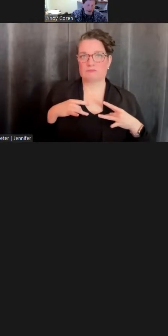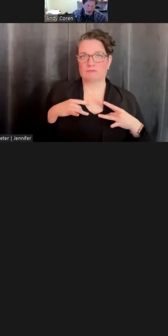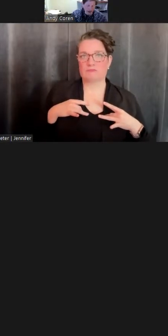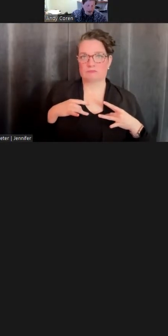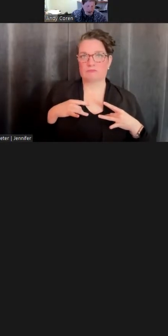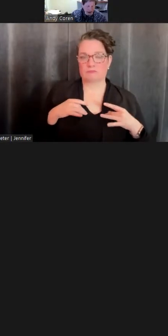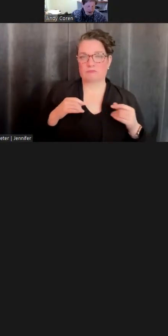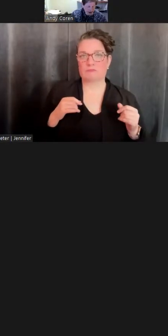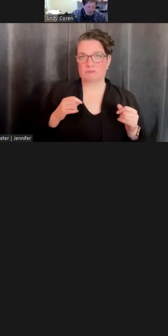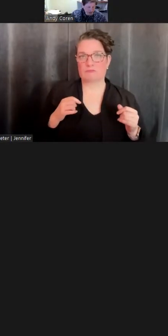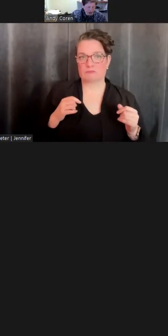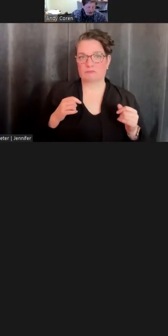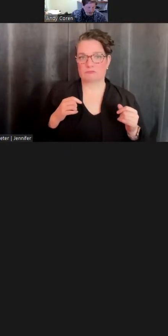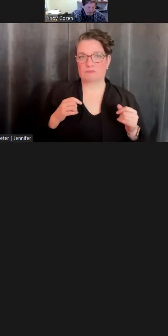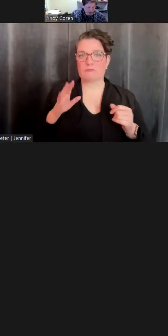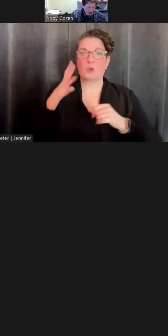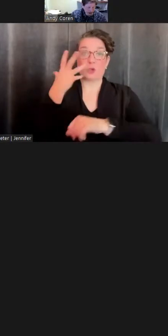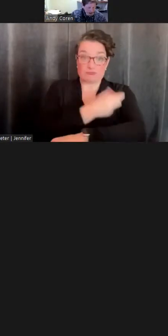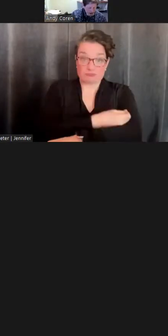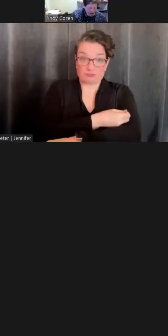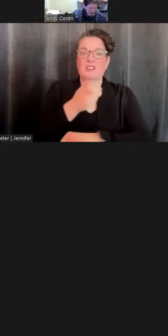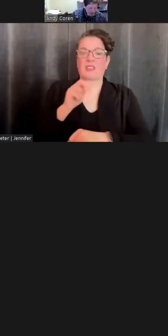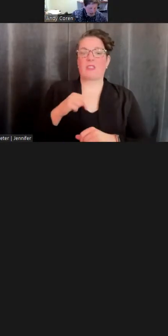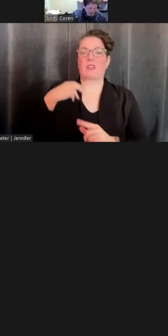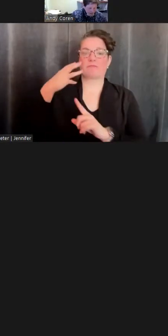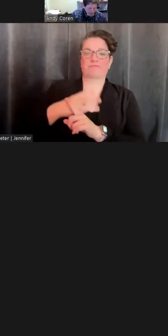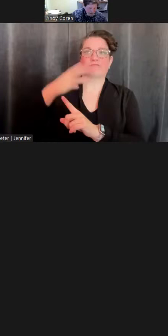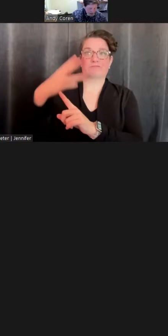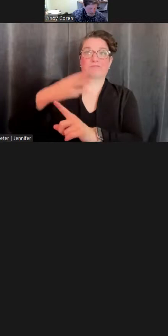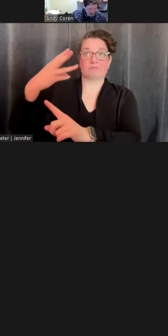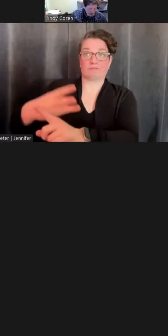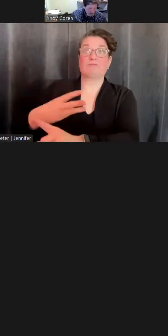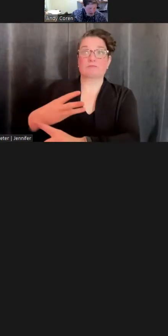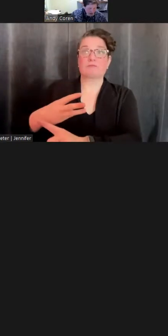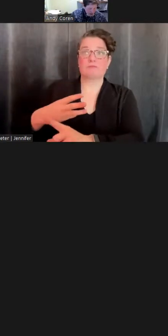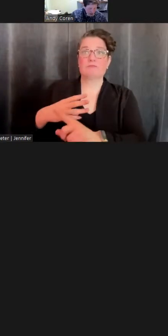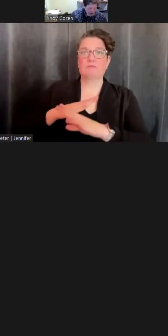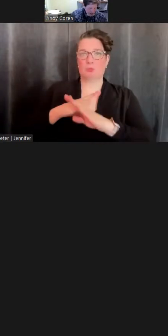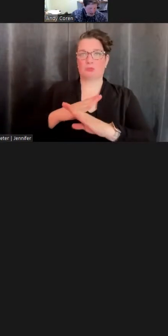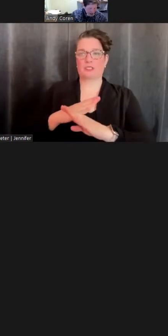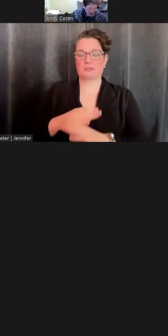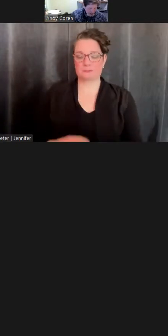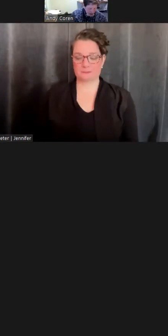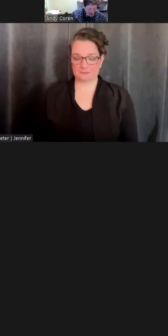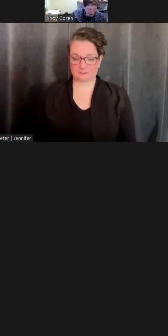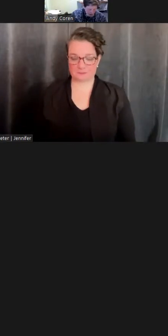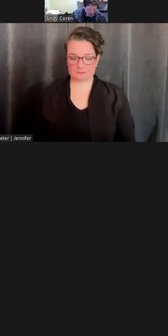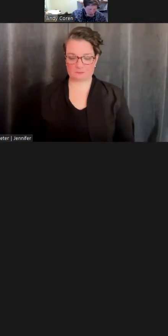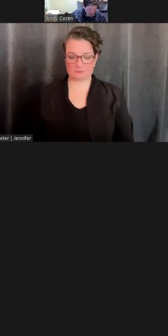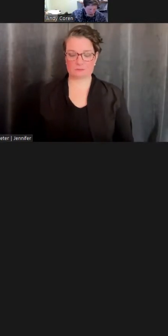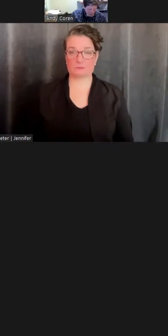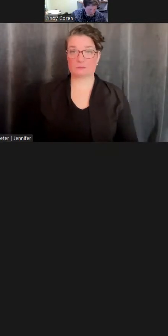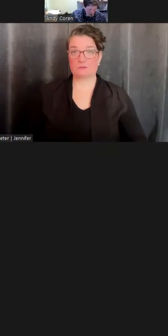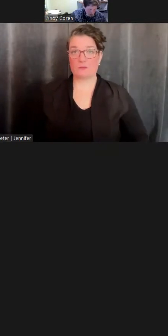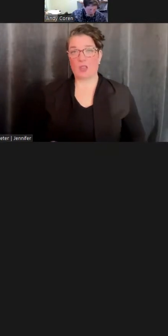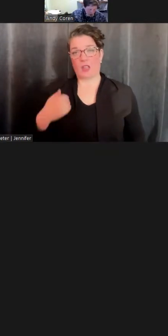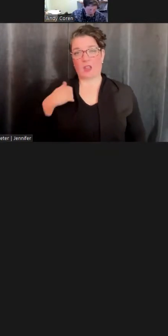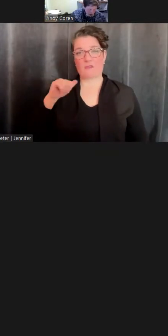they'd have another injection every 6 months to keep that prevented. And then there is another